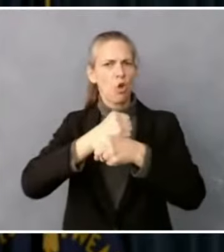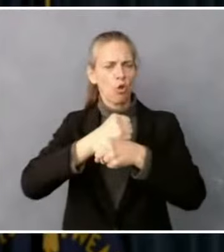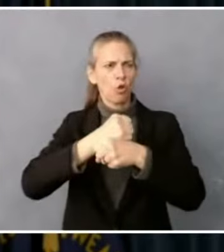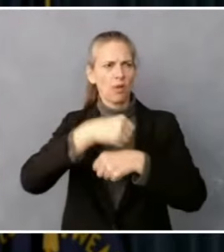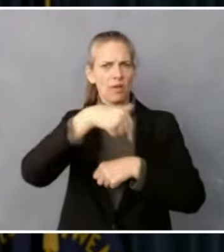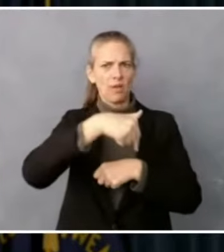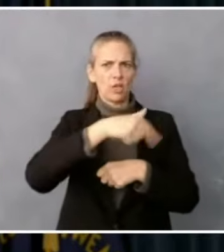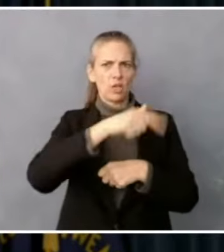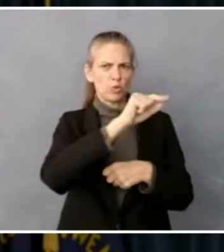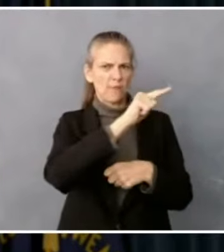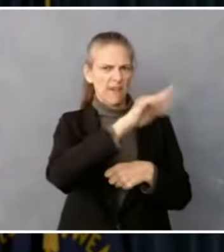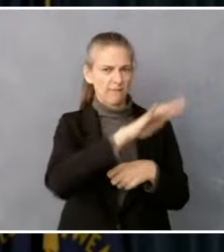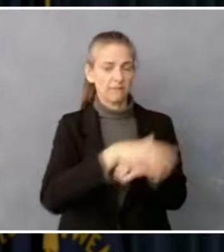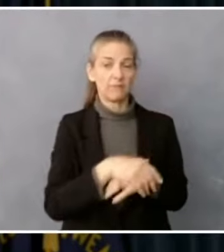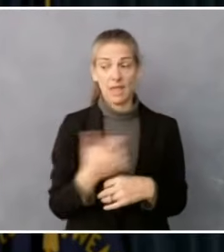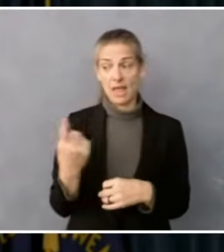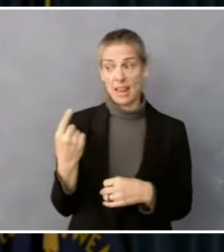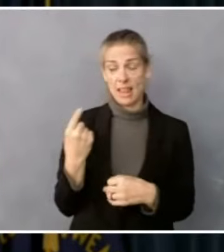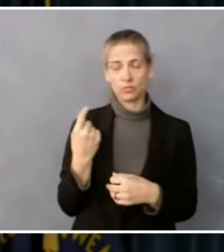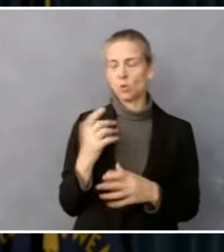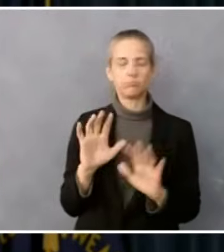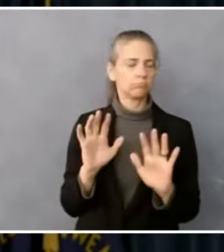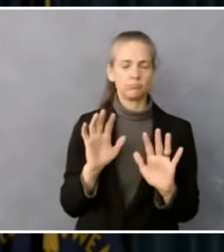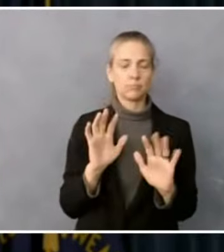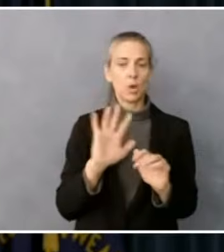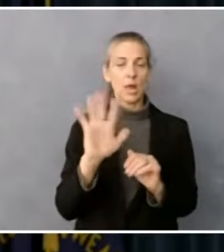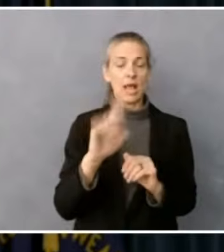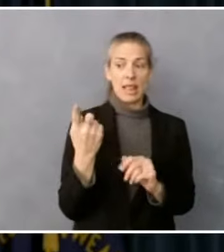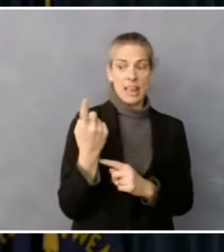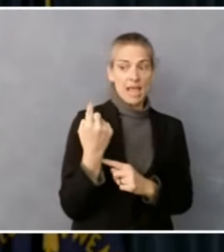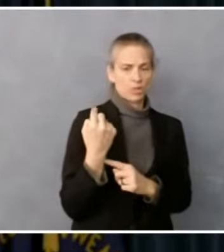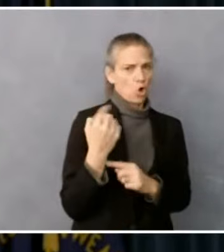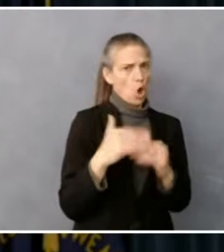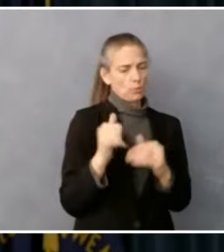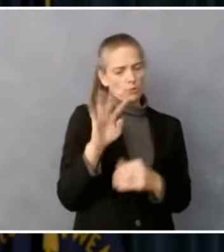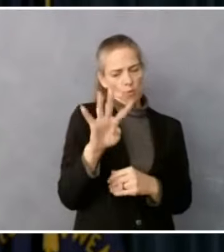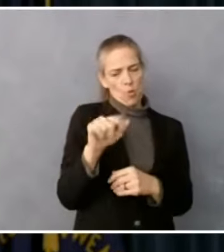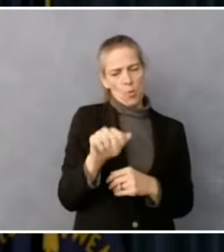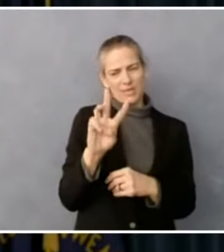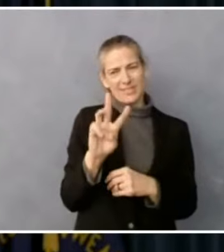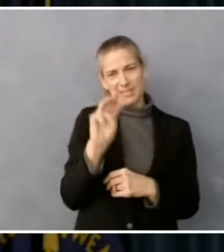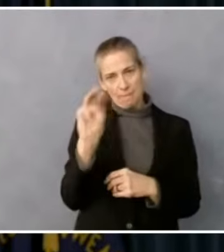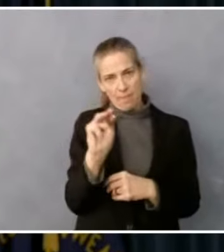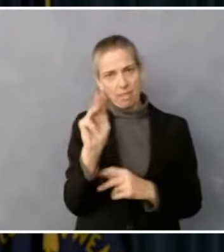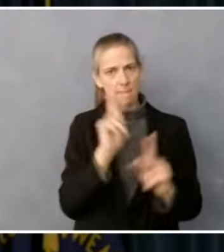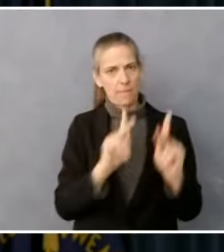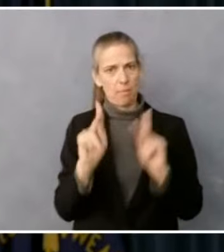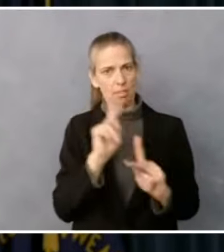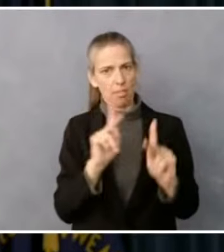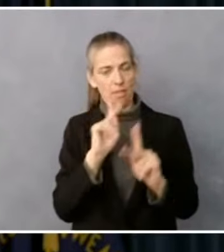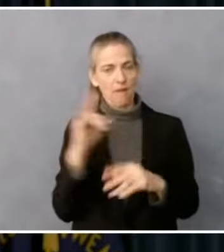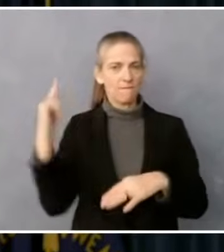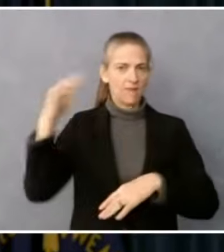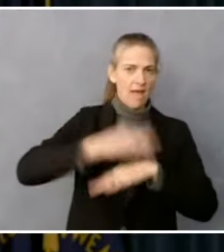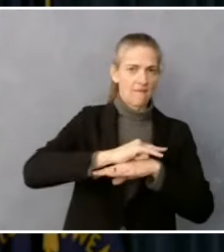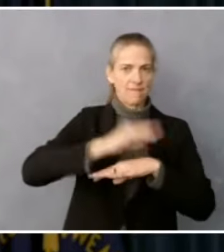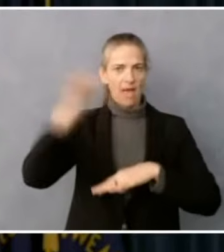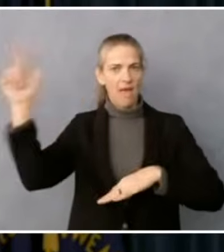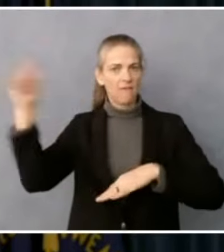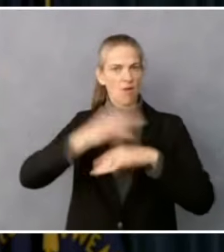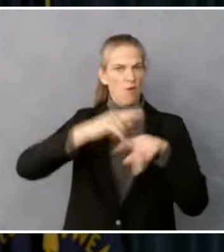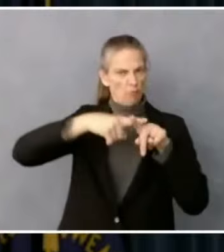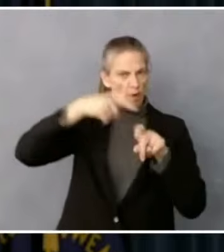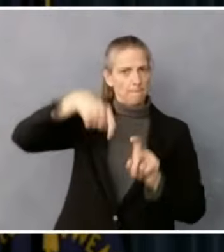year, nearly 4.6 million passengers flew in or out of the Louisville